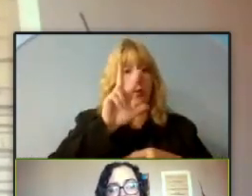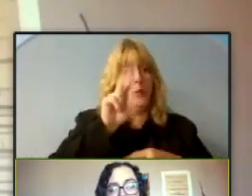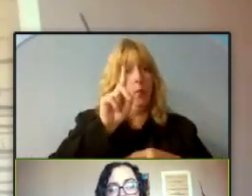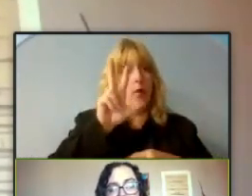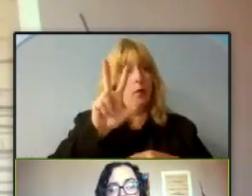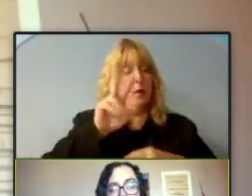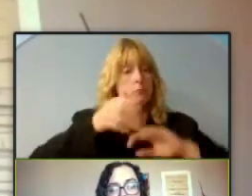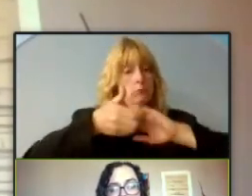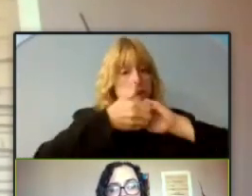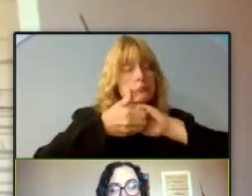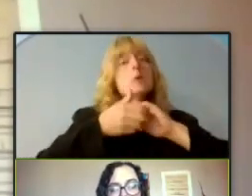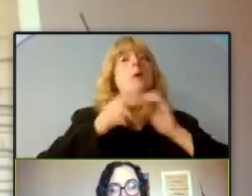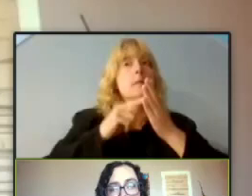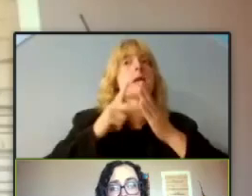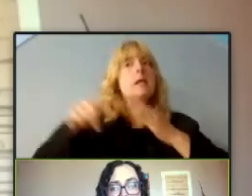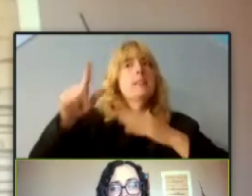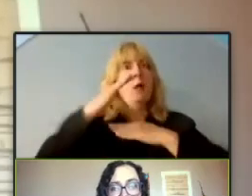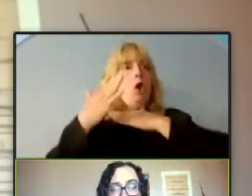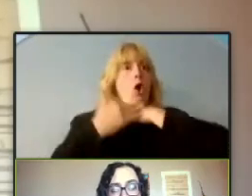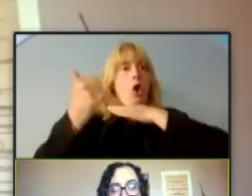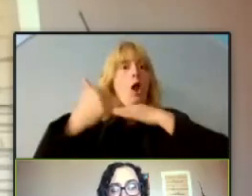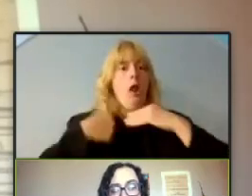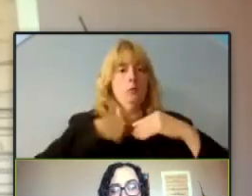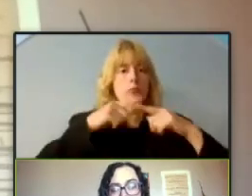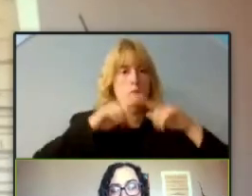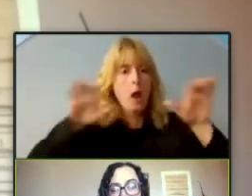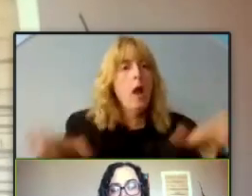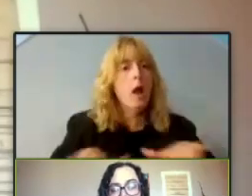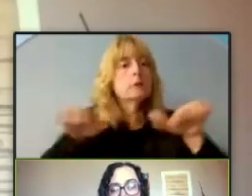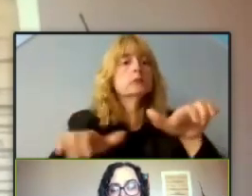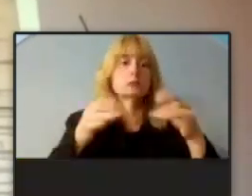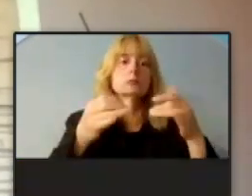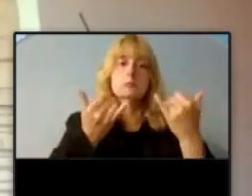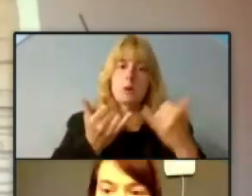asking us to do the following things. Molly?